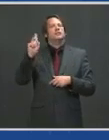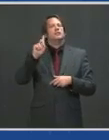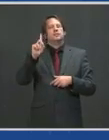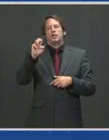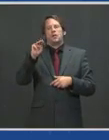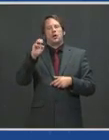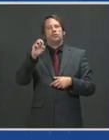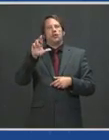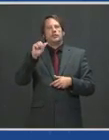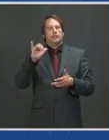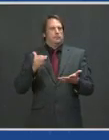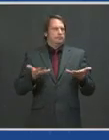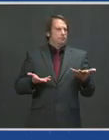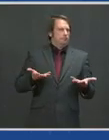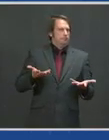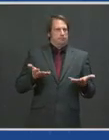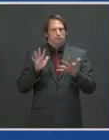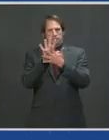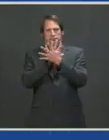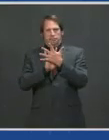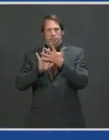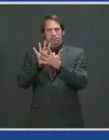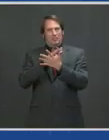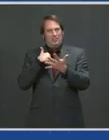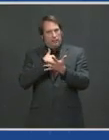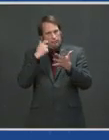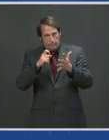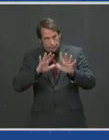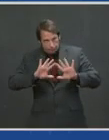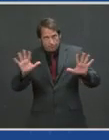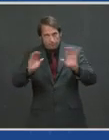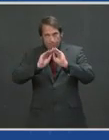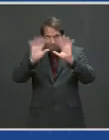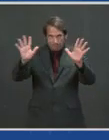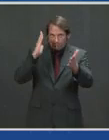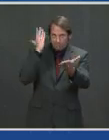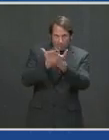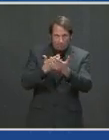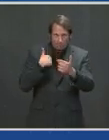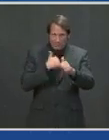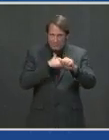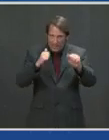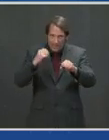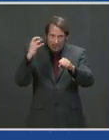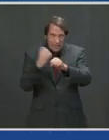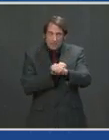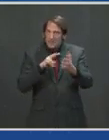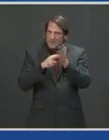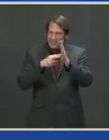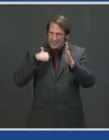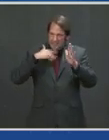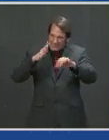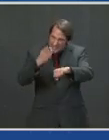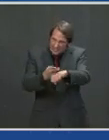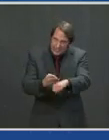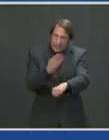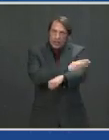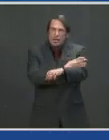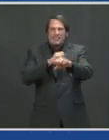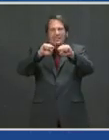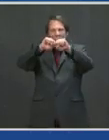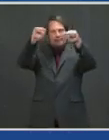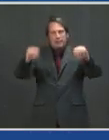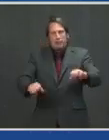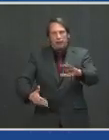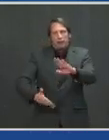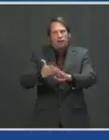can deliver, whether it can lay the foundation for an economy built from the bottom up and the middle out,